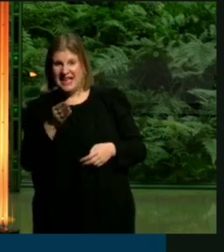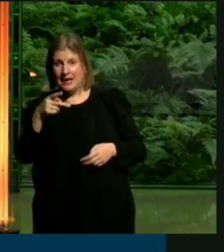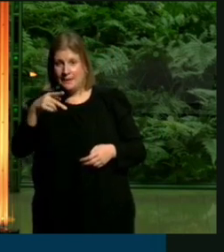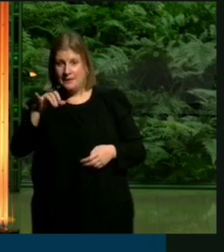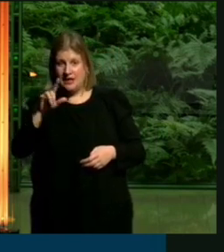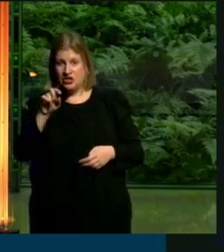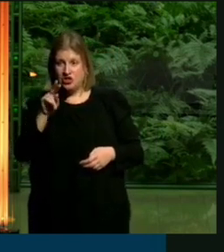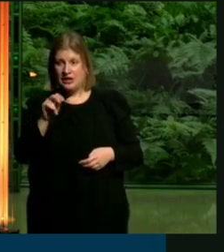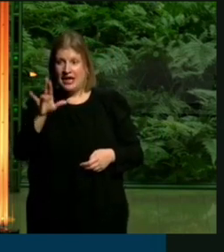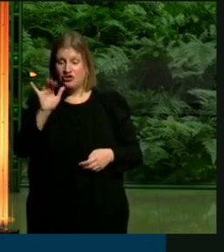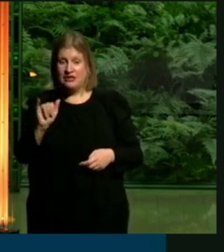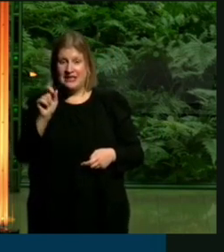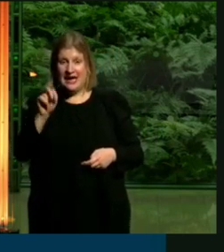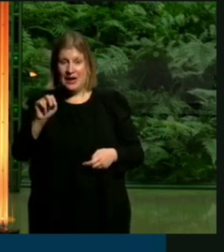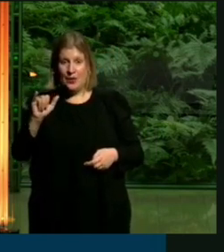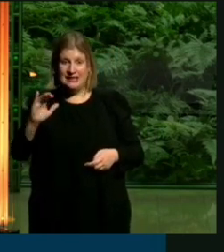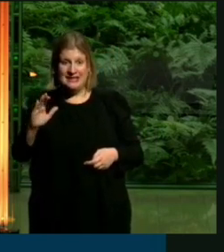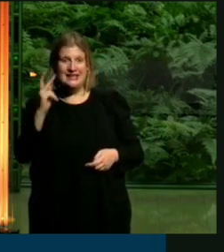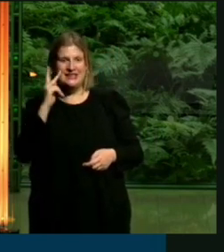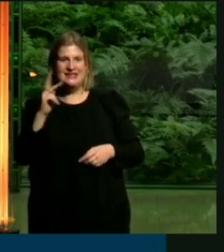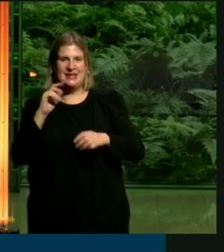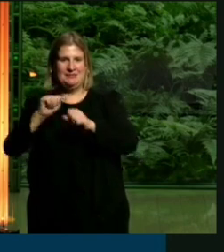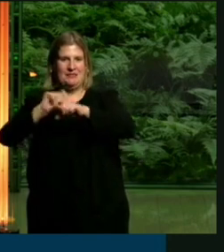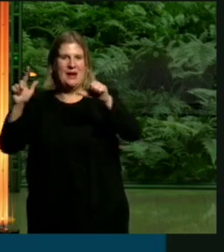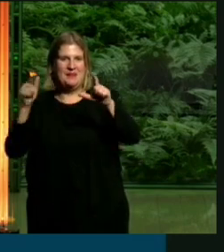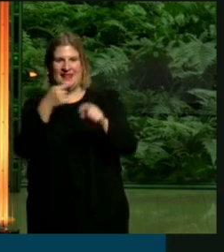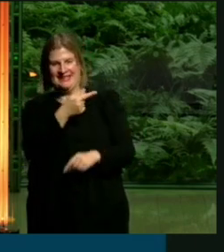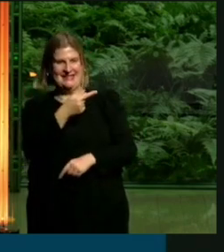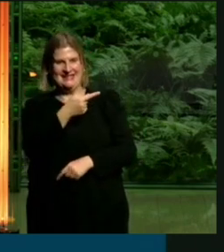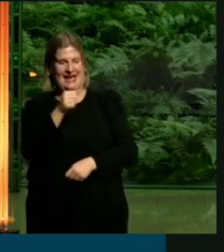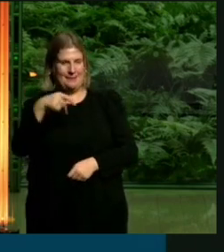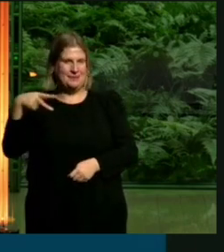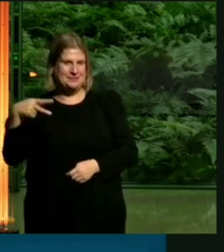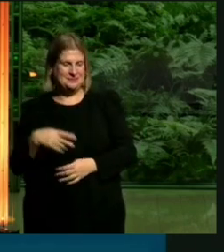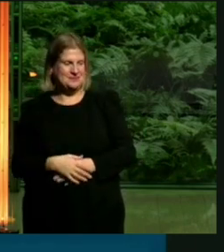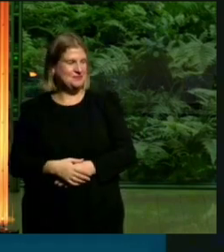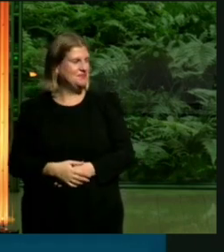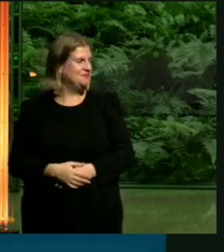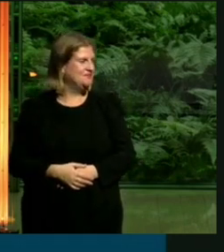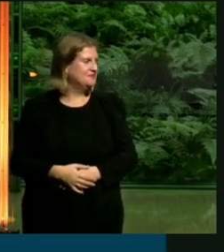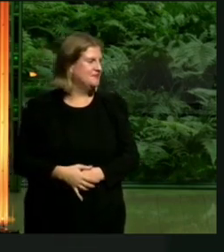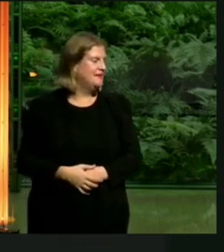tinyurl.com/Pictionary-NYC, you can actually get to this app.